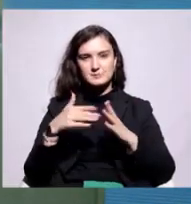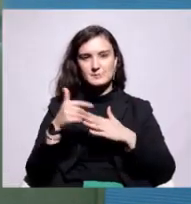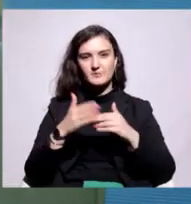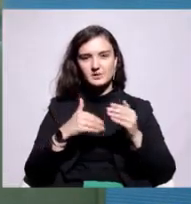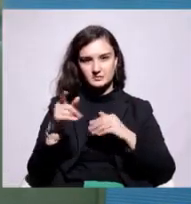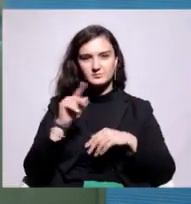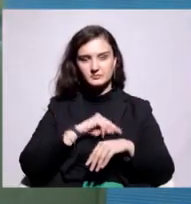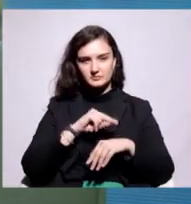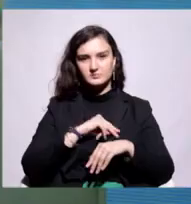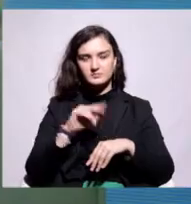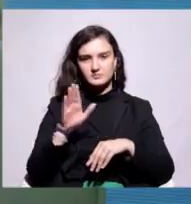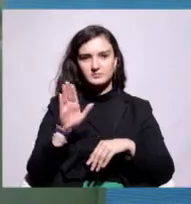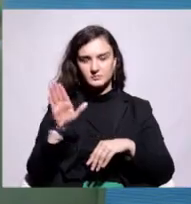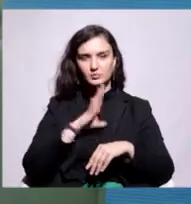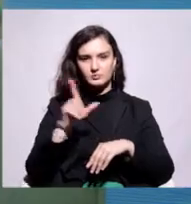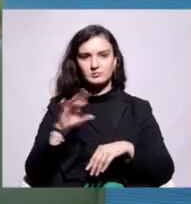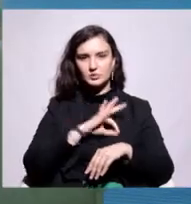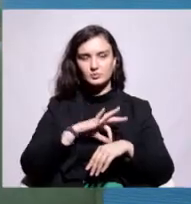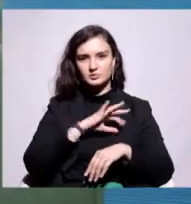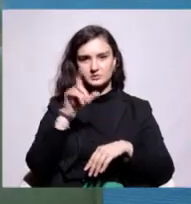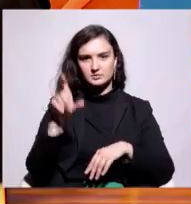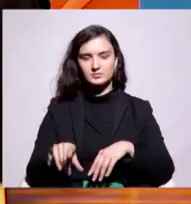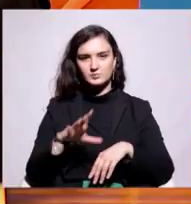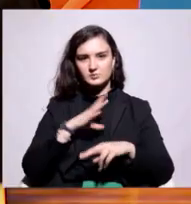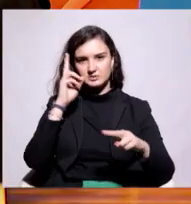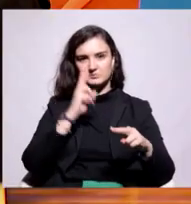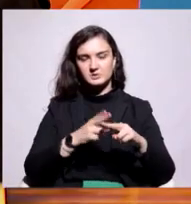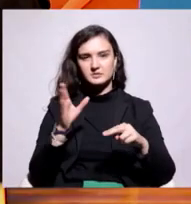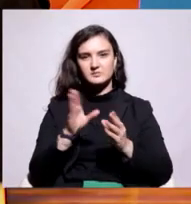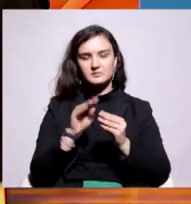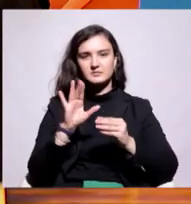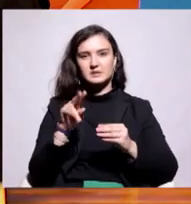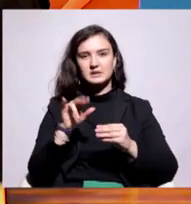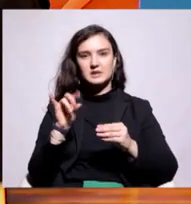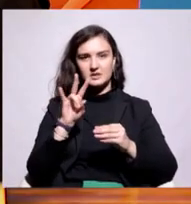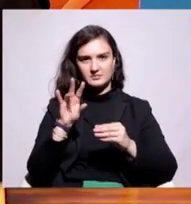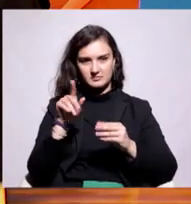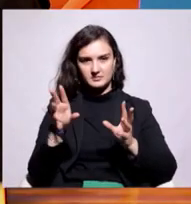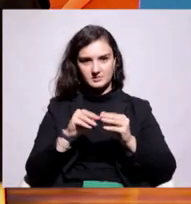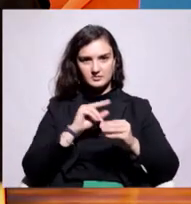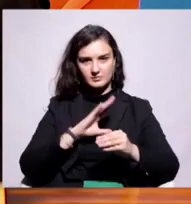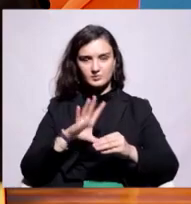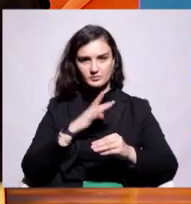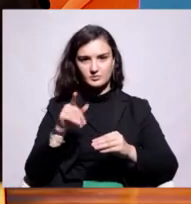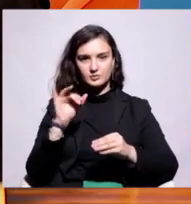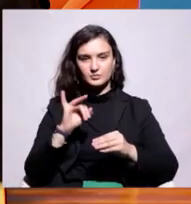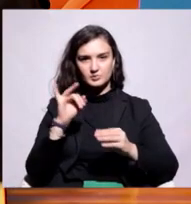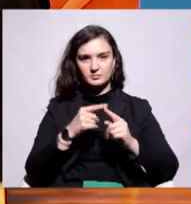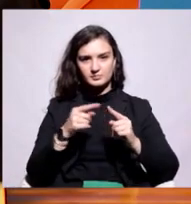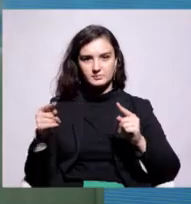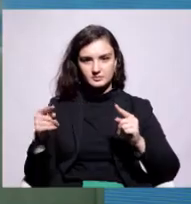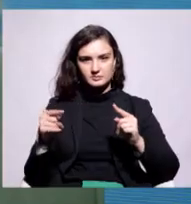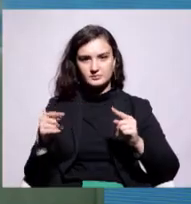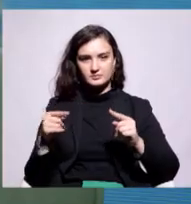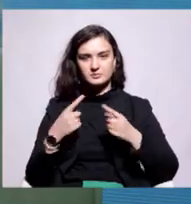law, Washington Irving, and he collaborates with his brother William occasionally to publish stories,